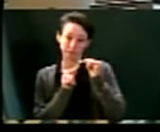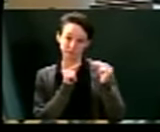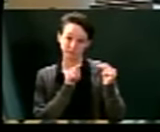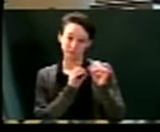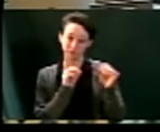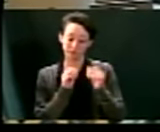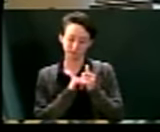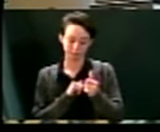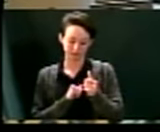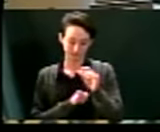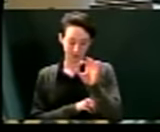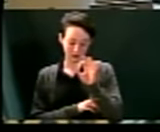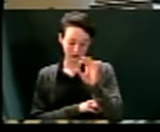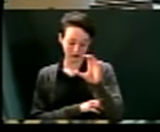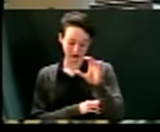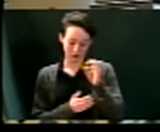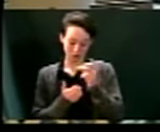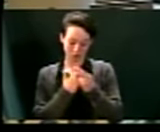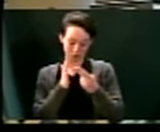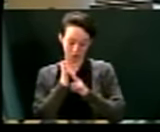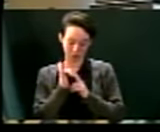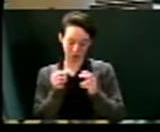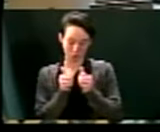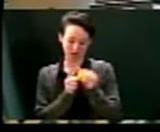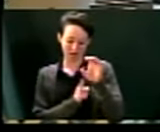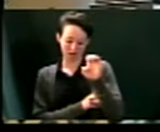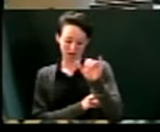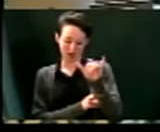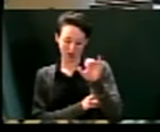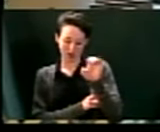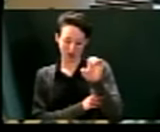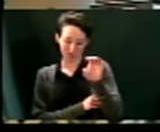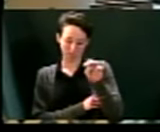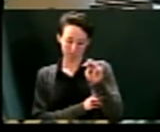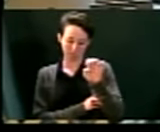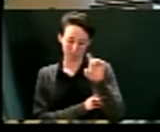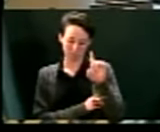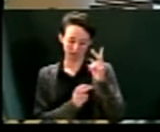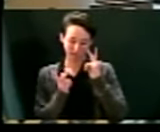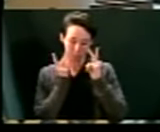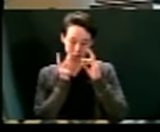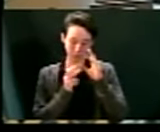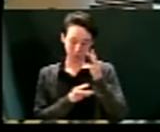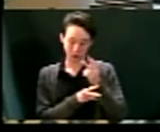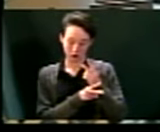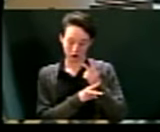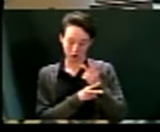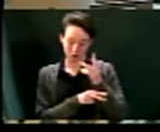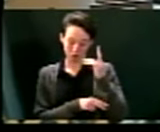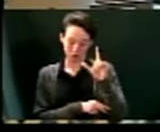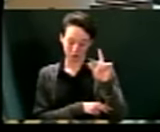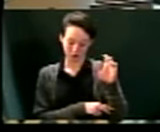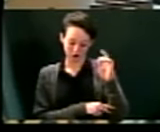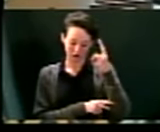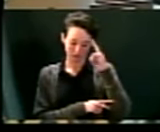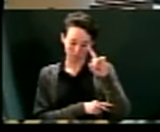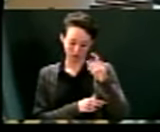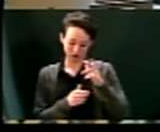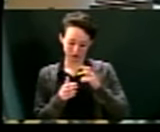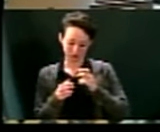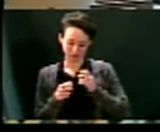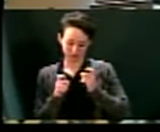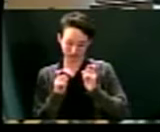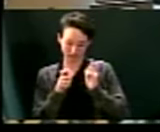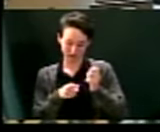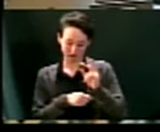carries. 9C, approve contract with iMed Vision Care LLC for administration of the Knox County Schools Employee Vision Insurance Benefit Services